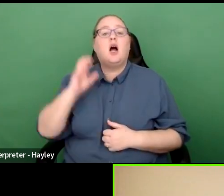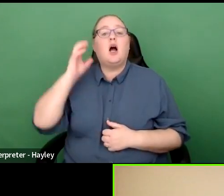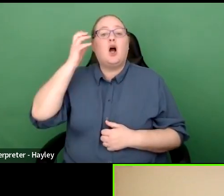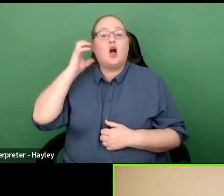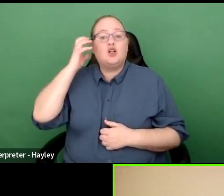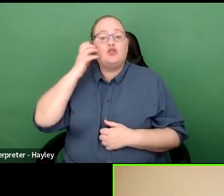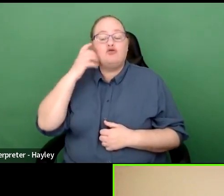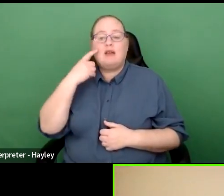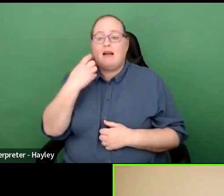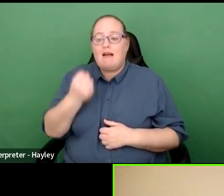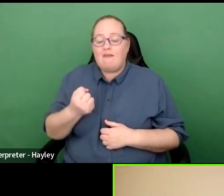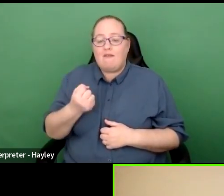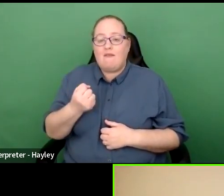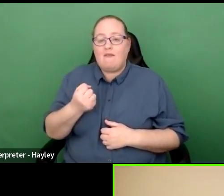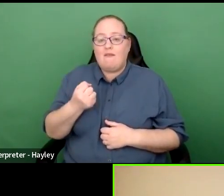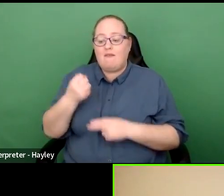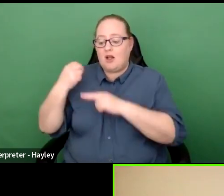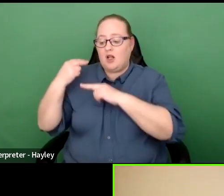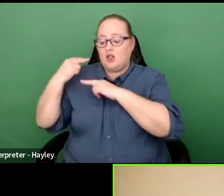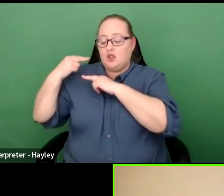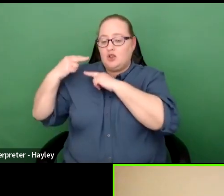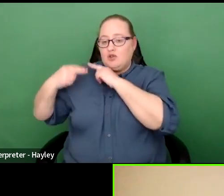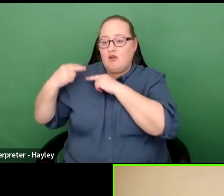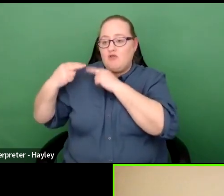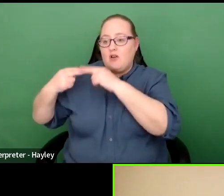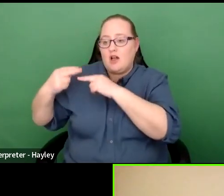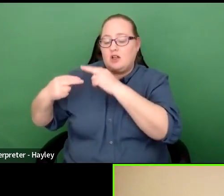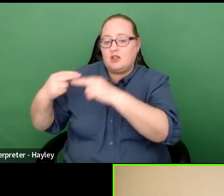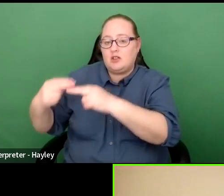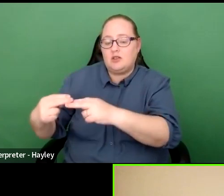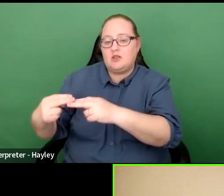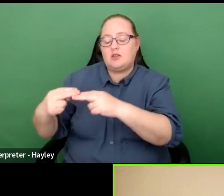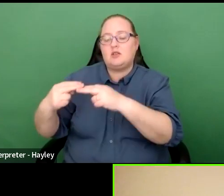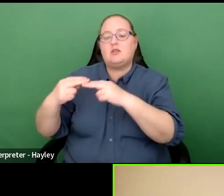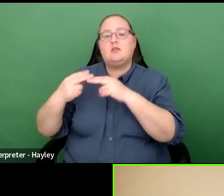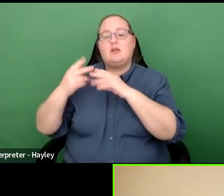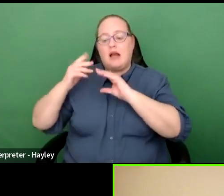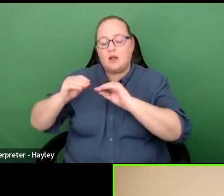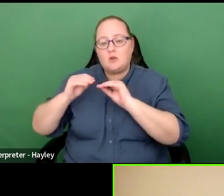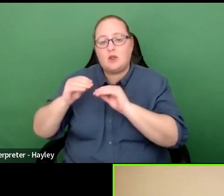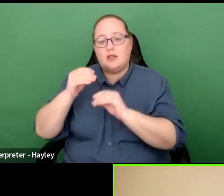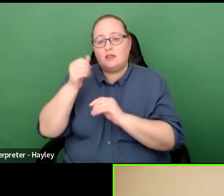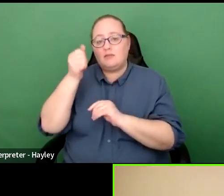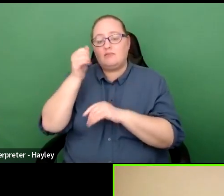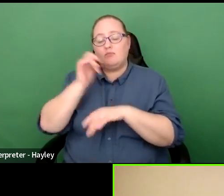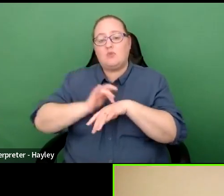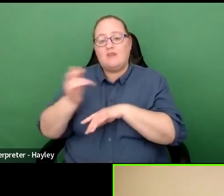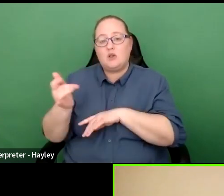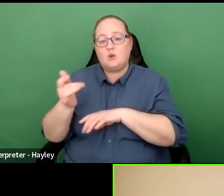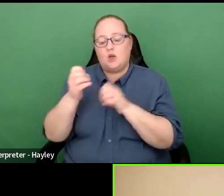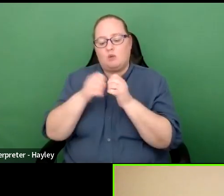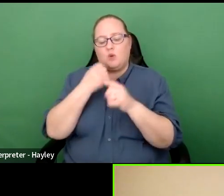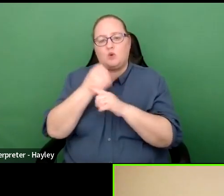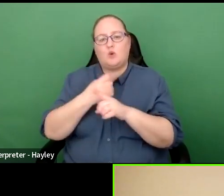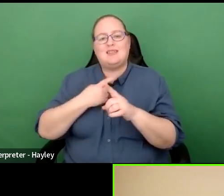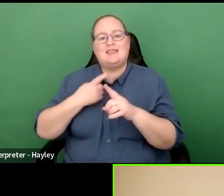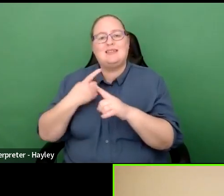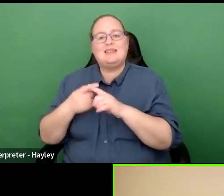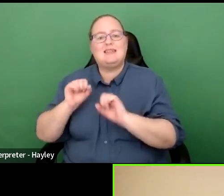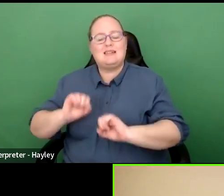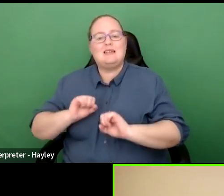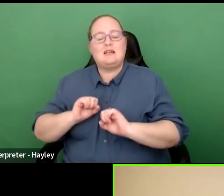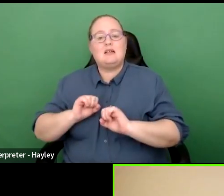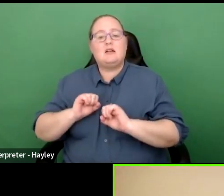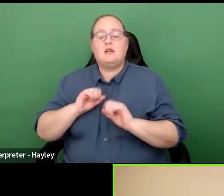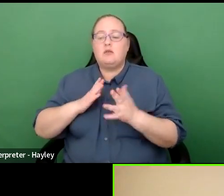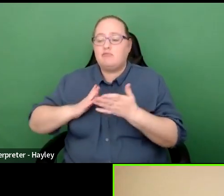an intergenerationally resilient, educated, professional bourgeoisie that survives 20th